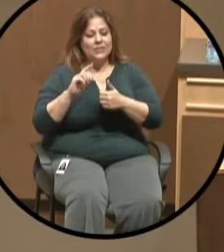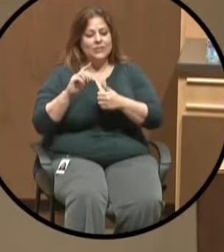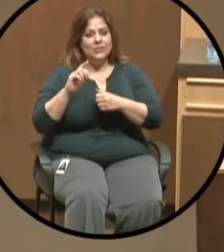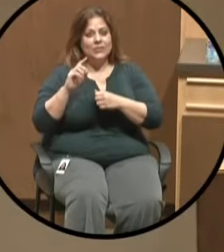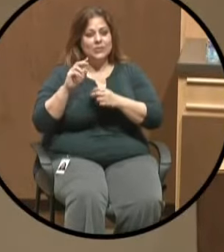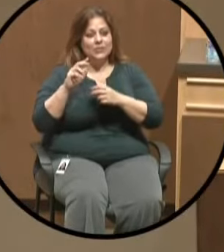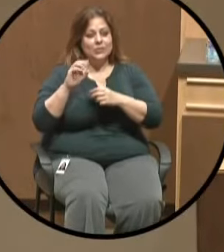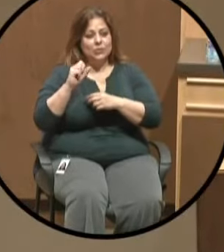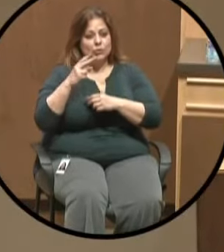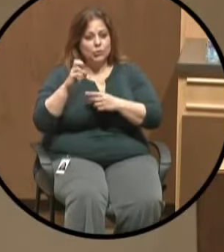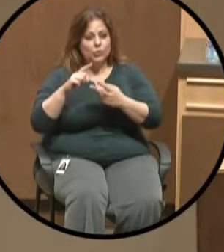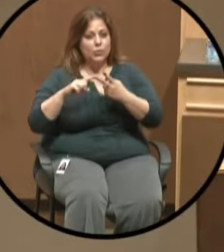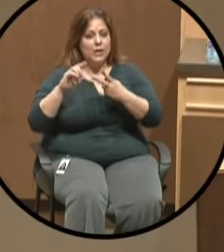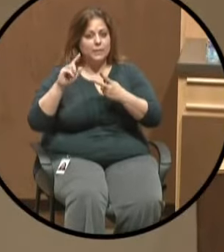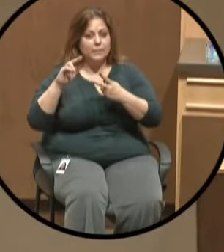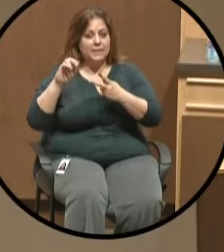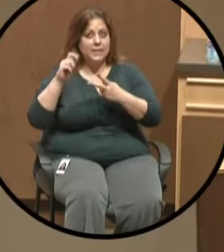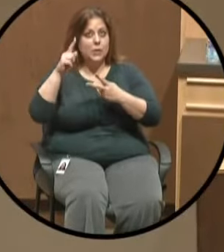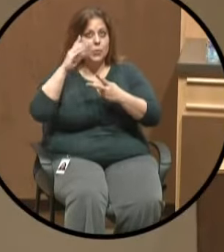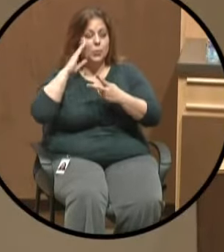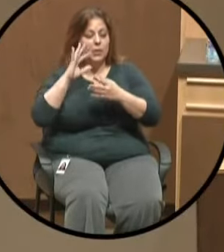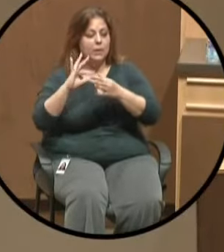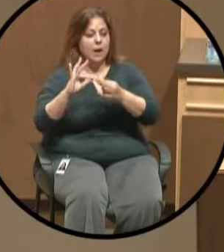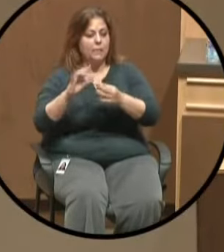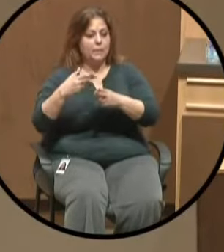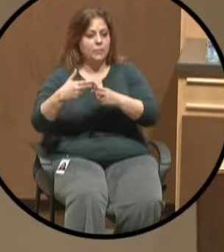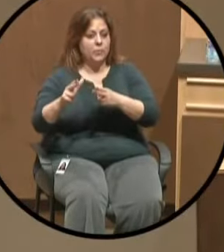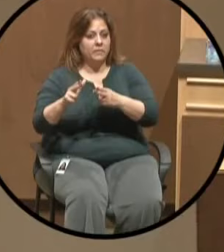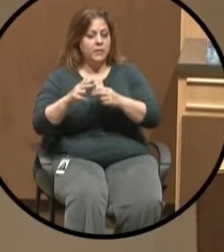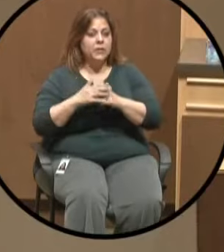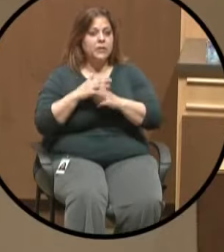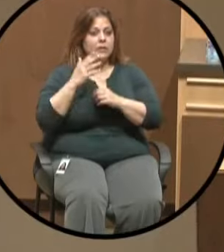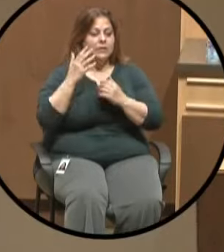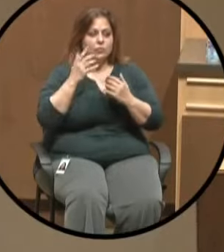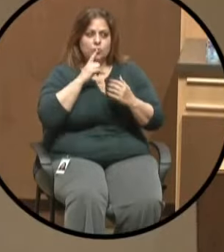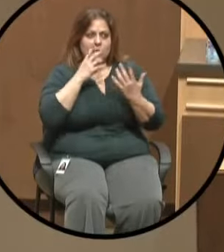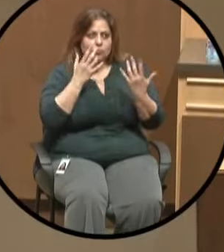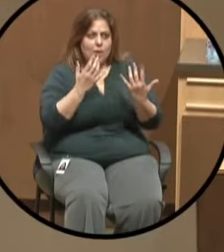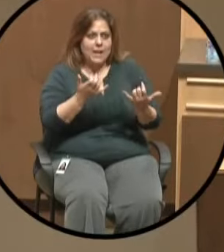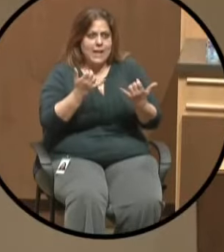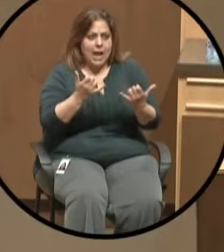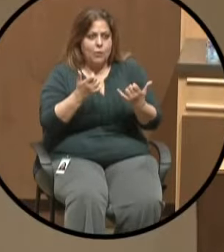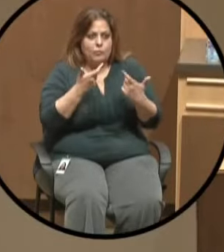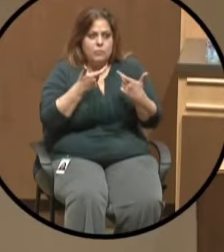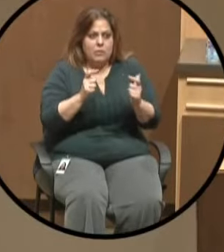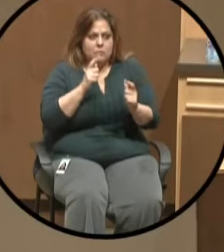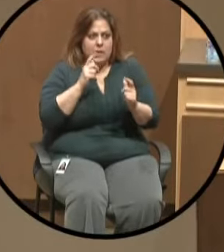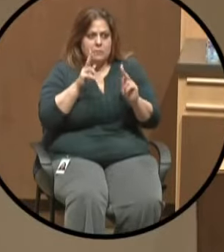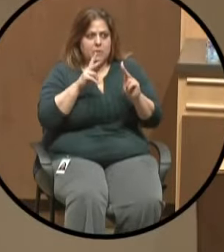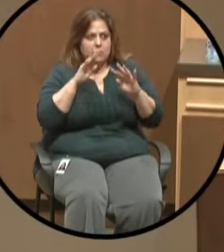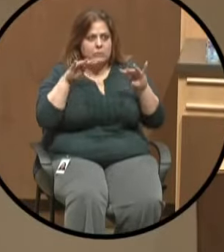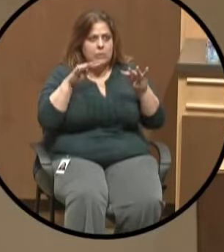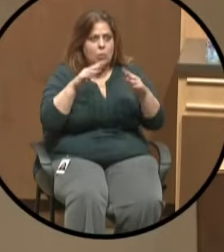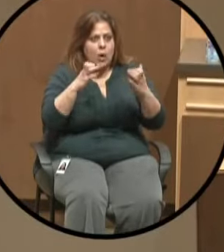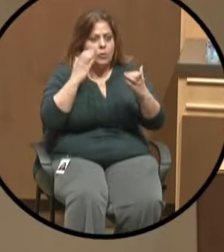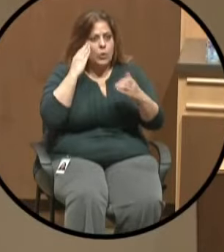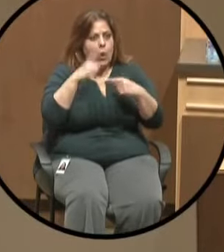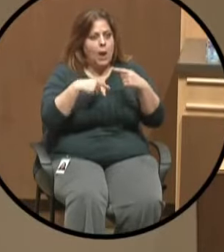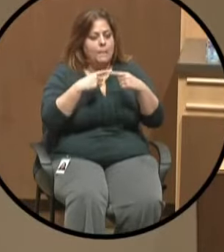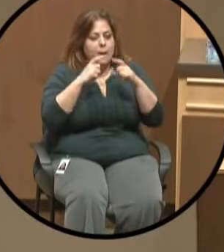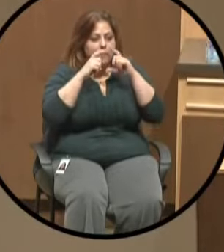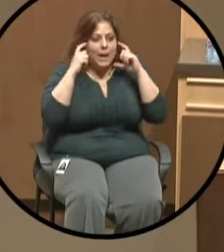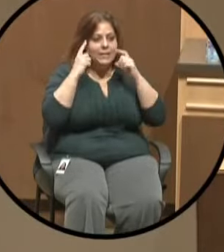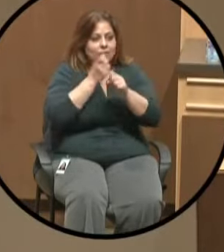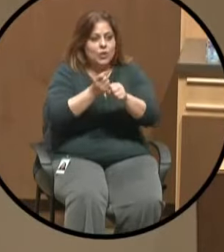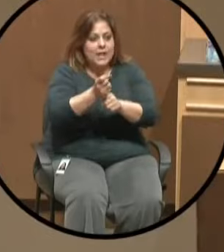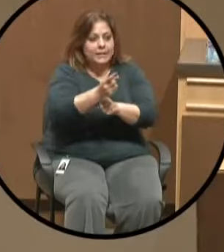just briefly because the elephant in the room is whether or not the board has made any determination about face masks for next year. I can tell you the board